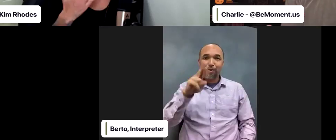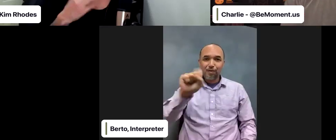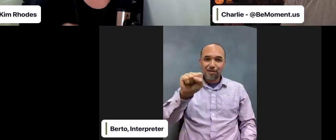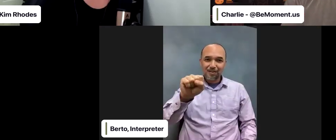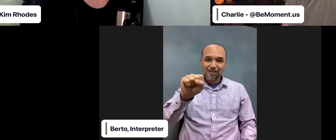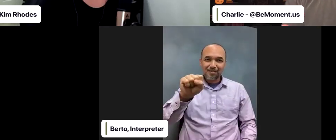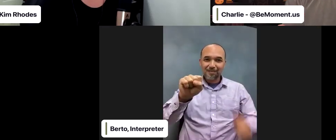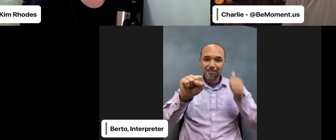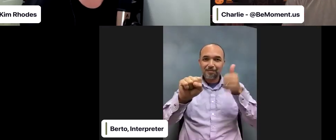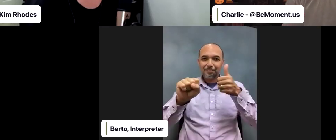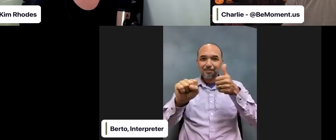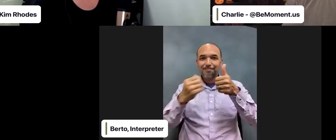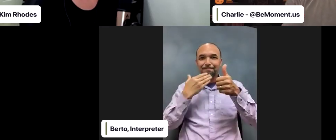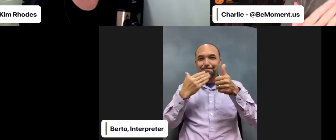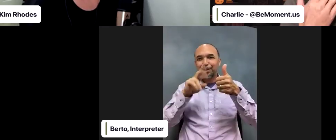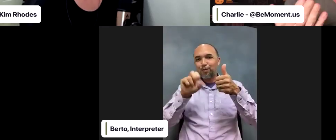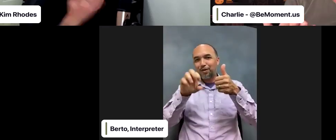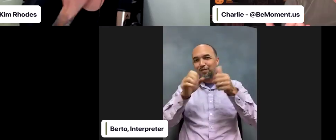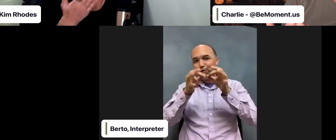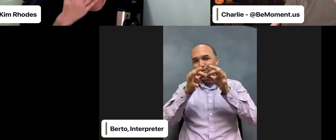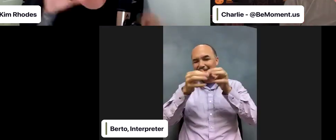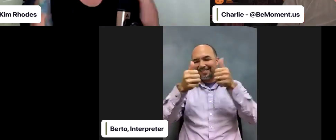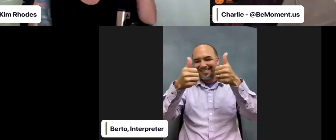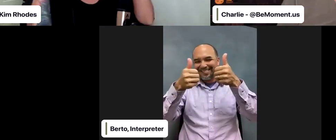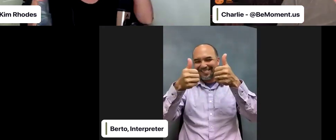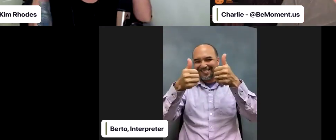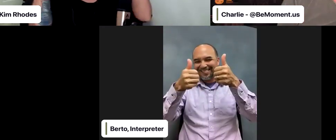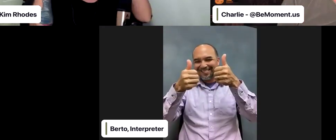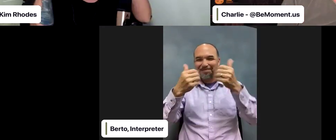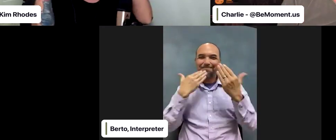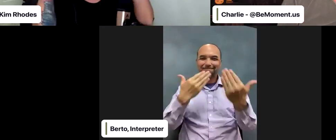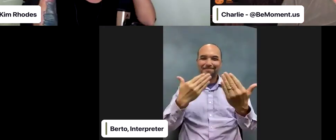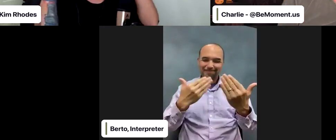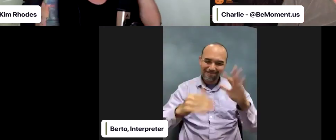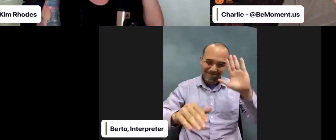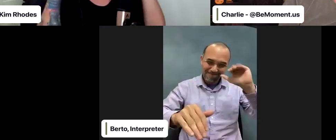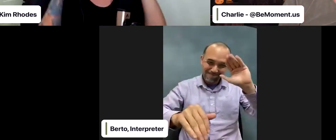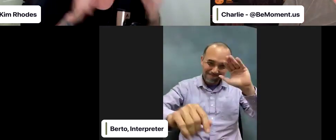For Thank everybody you. say thank you to Berto for Thank you, interpreting. Berto. Thank Thank you. you. B Money,